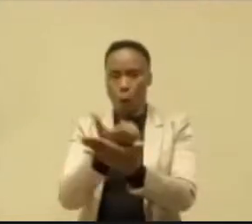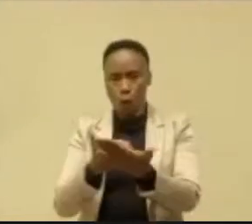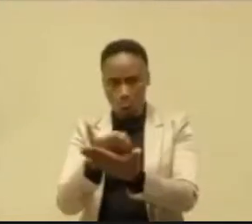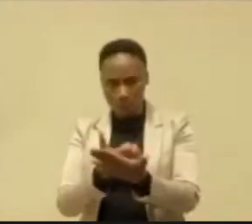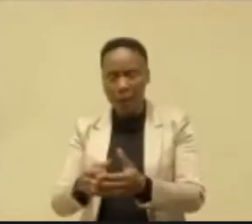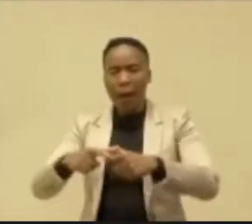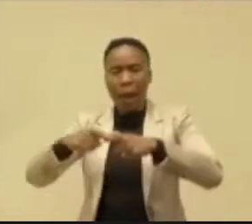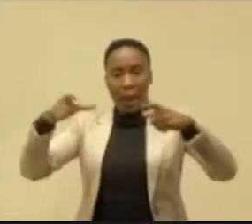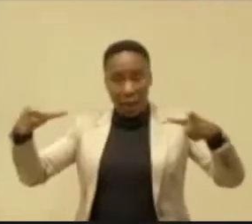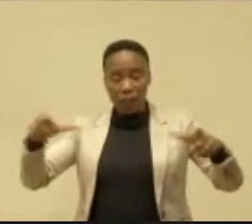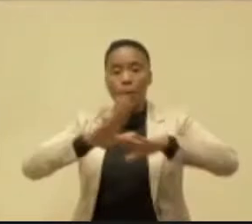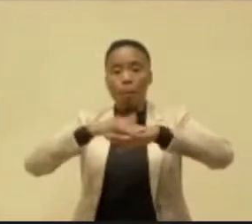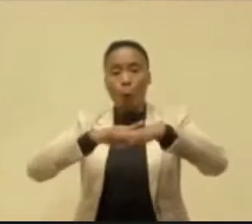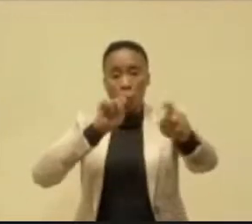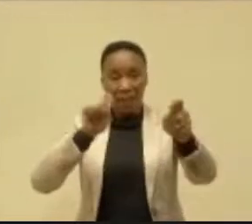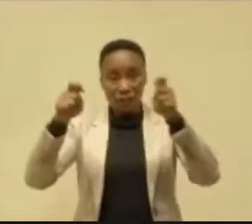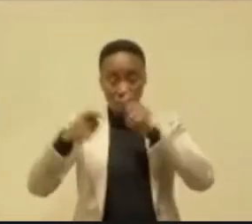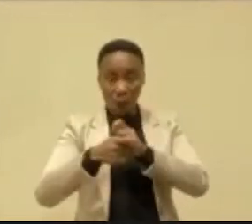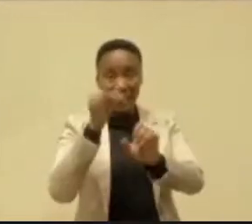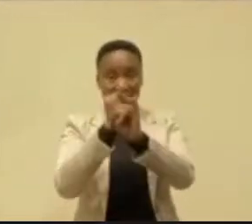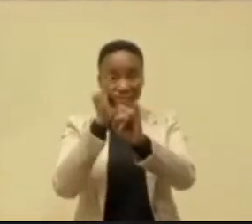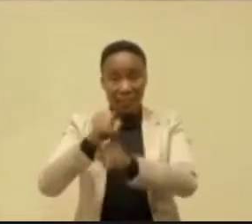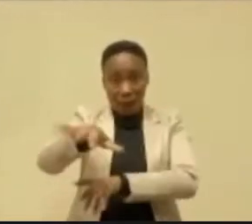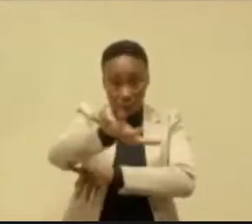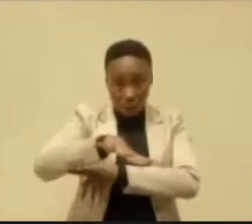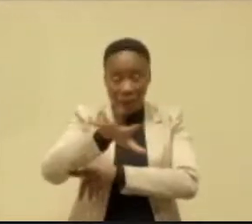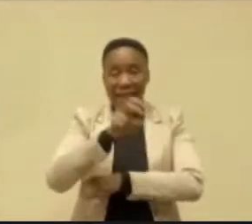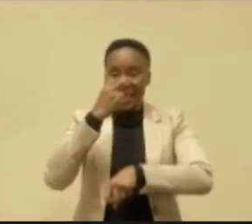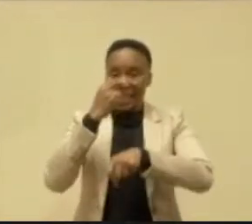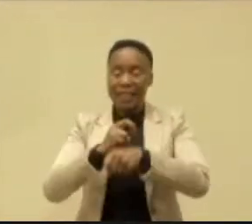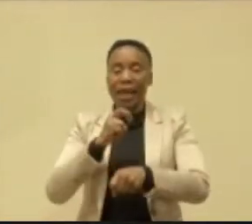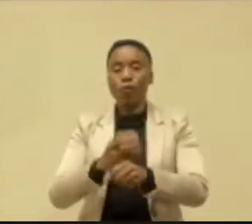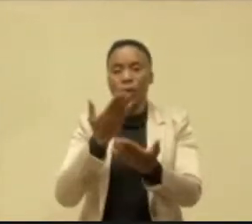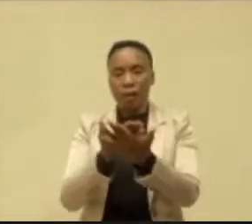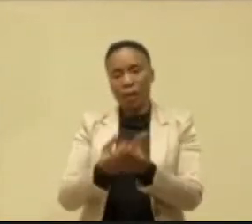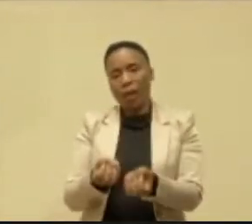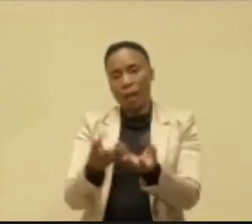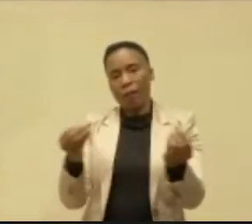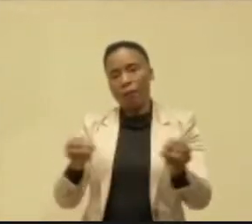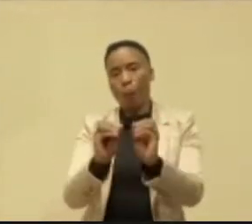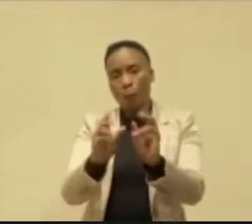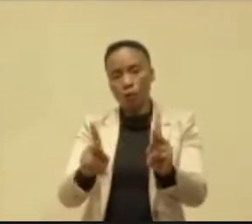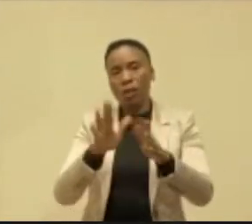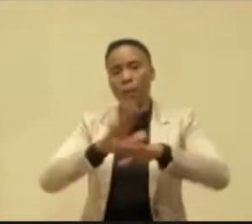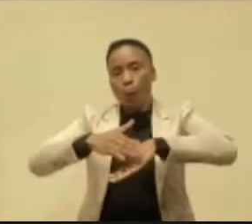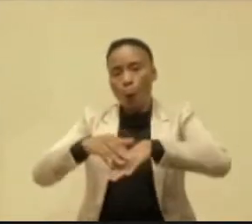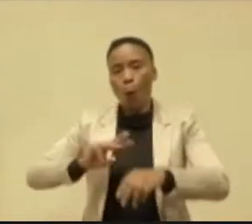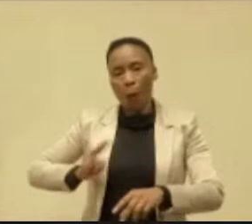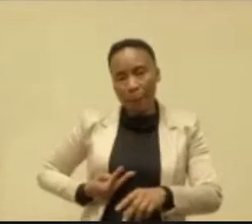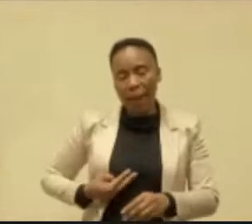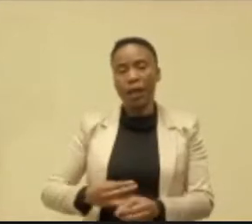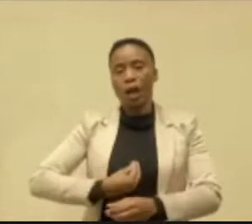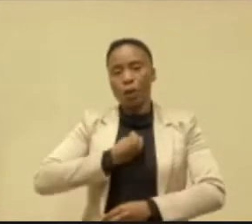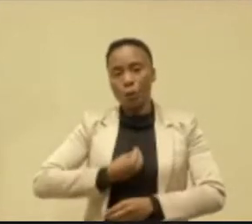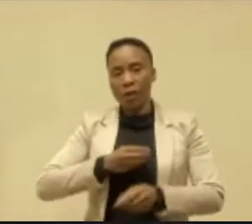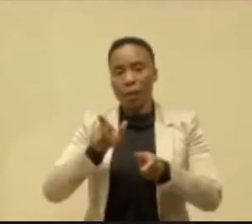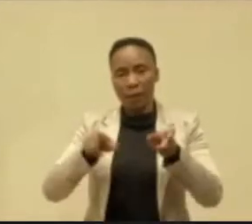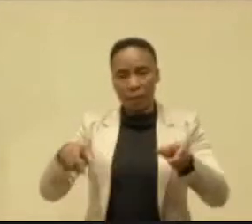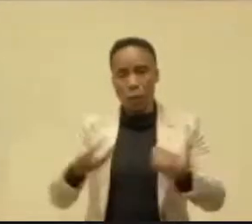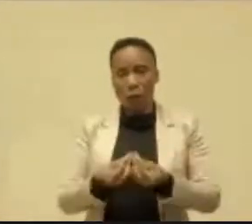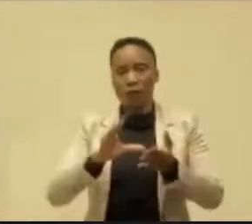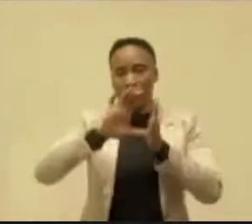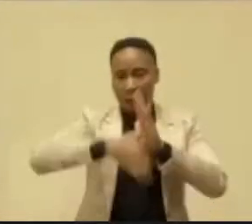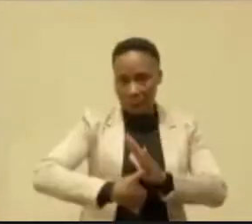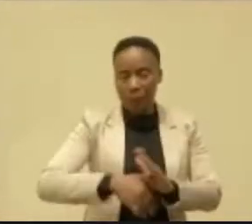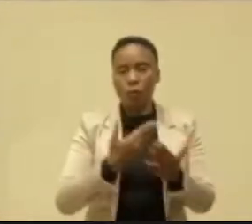transformed industrial base is what is required to provide the opportunities for more women youth and people with disabilities to play